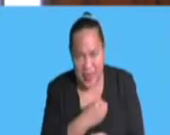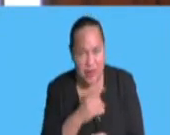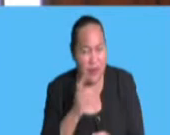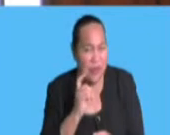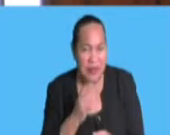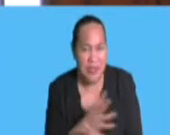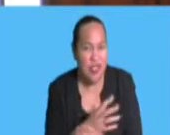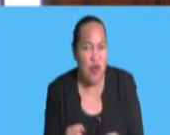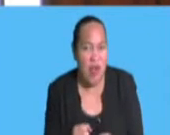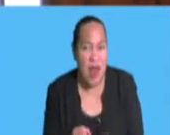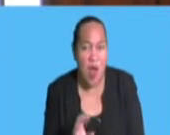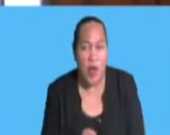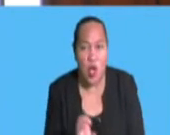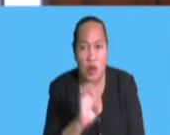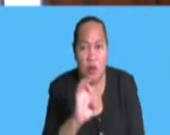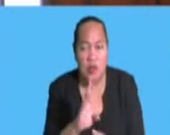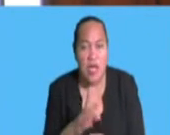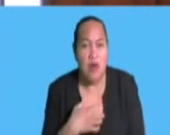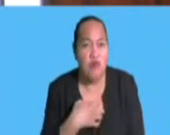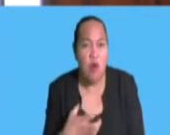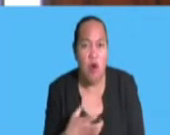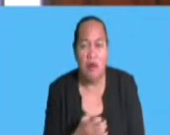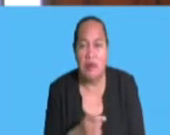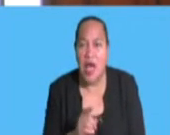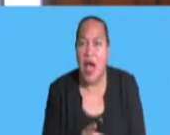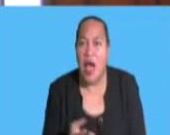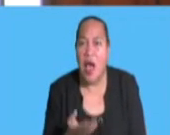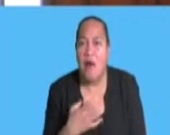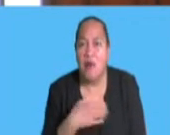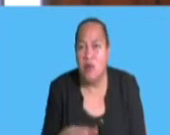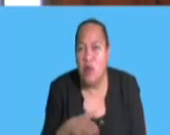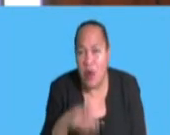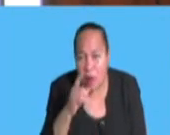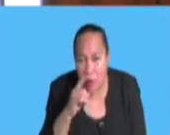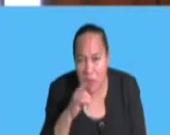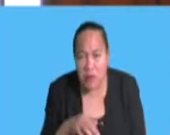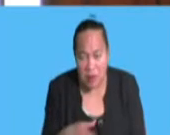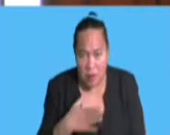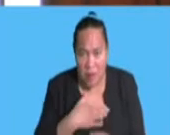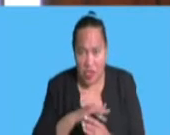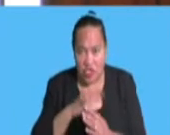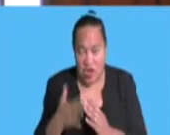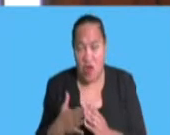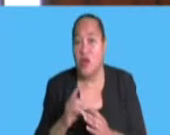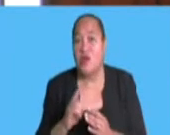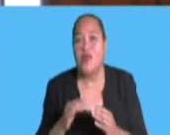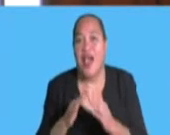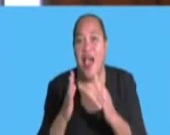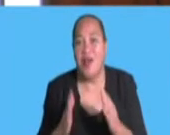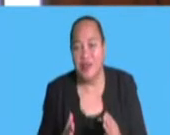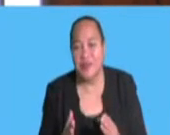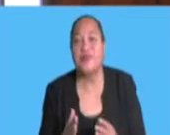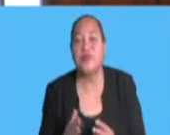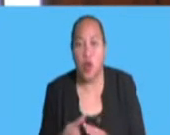economy and increasing poverty amongst half our population in terms of my shadow portfolio, which is housing, and also